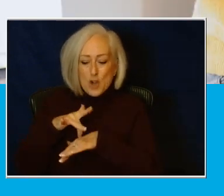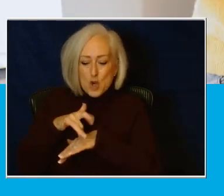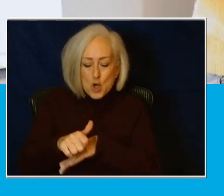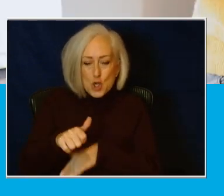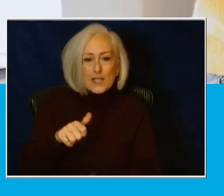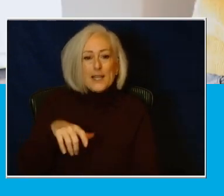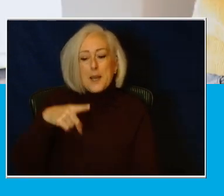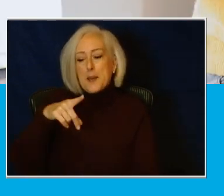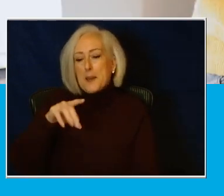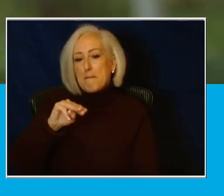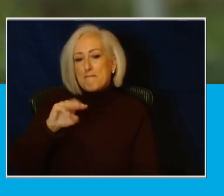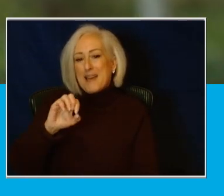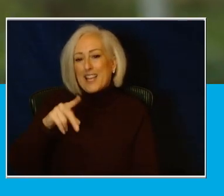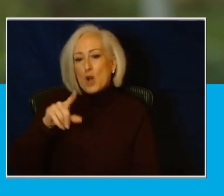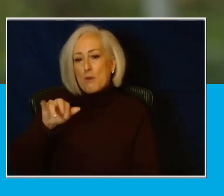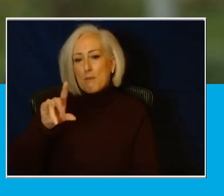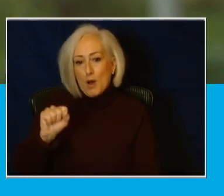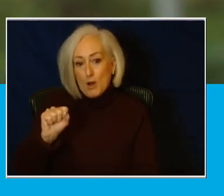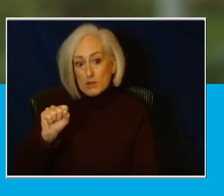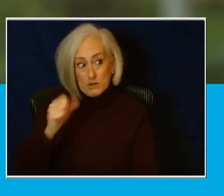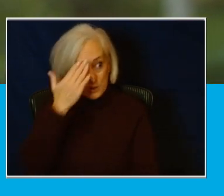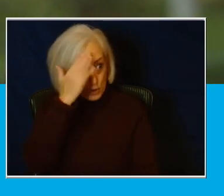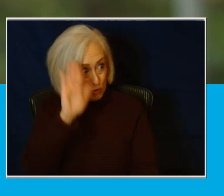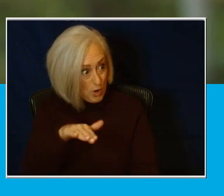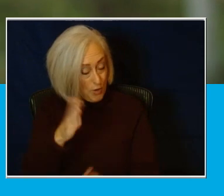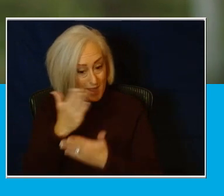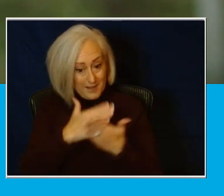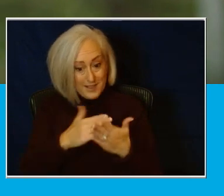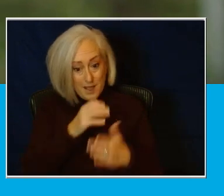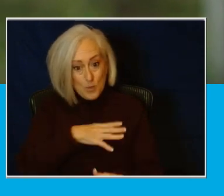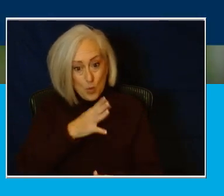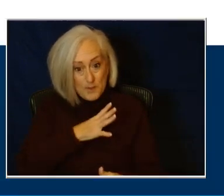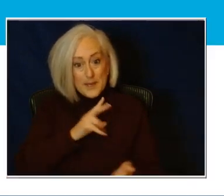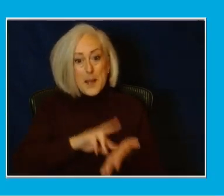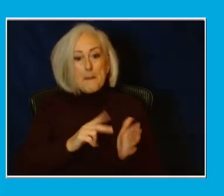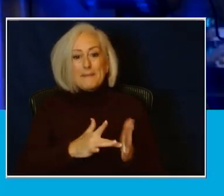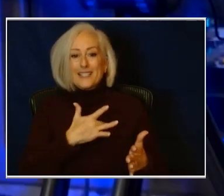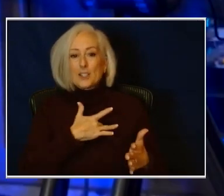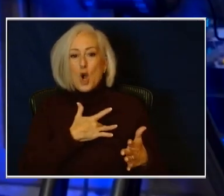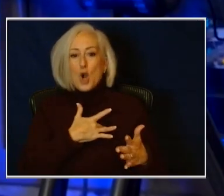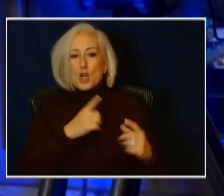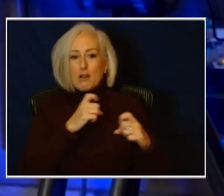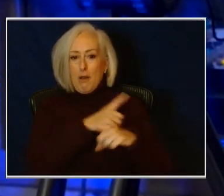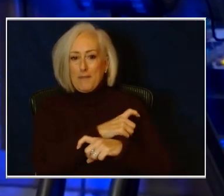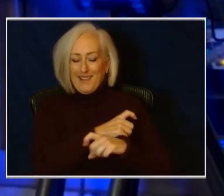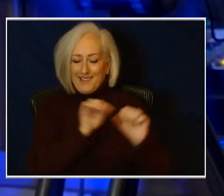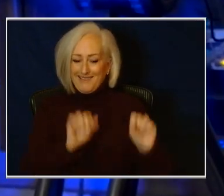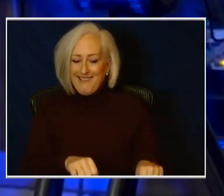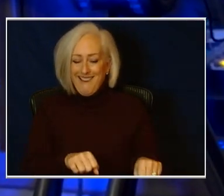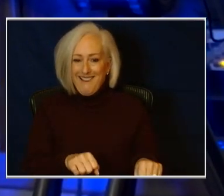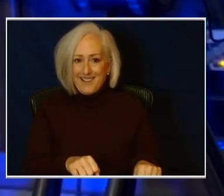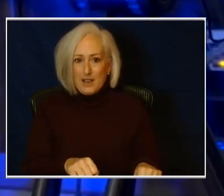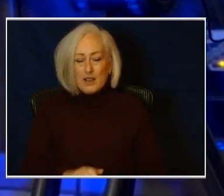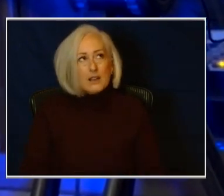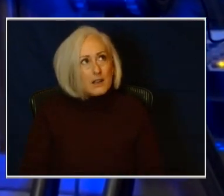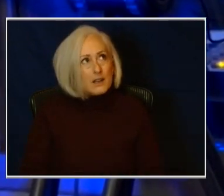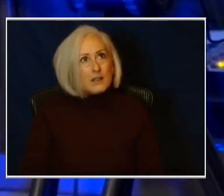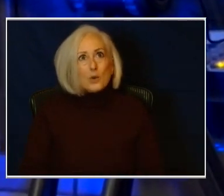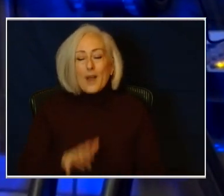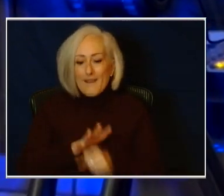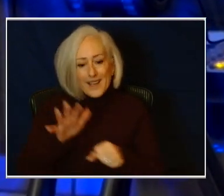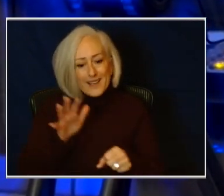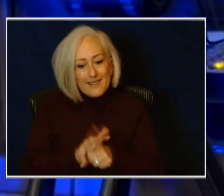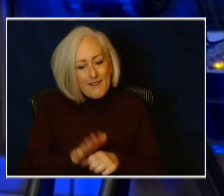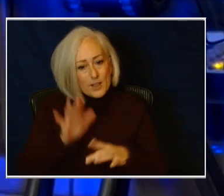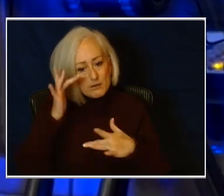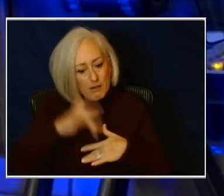you know that for some women, early menopause can lead to heart complications? As if we don't have enough to worry about. I'm Jessica